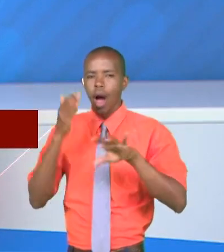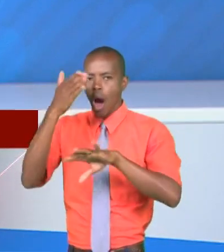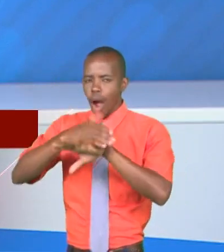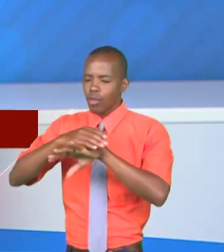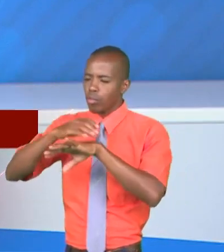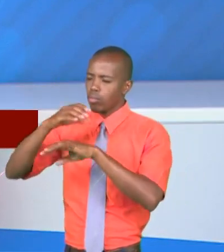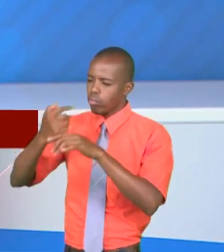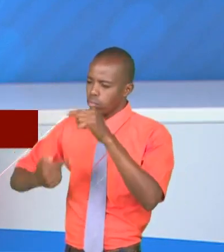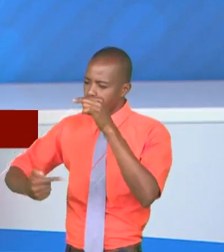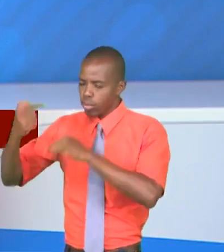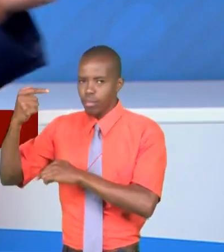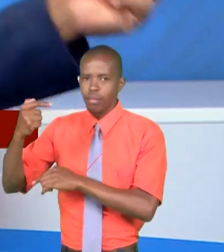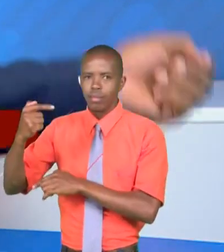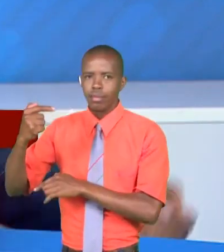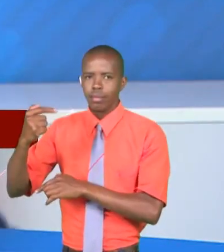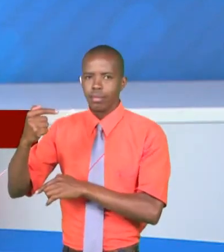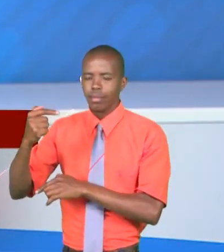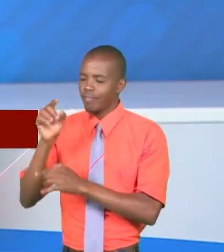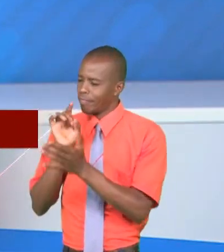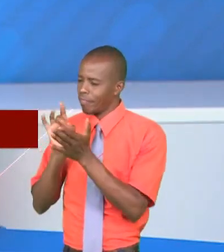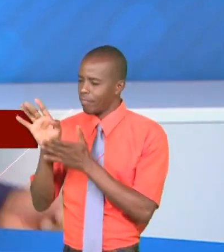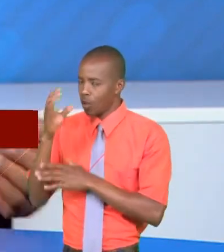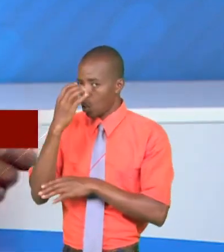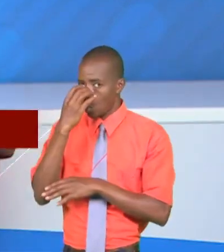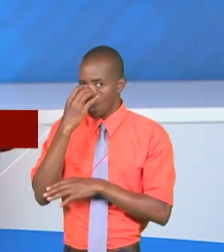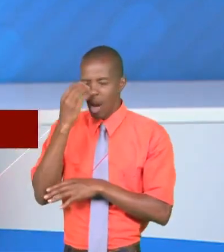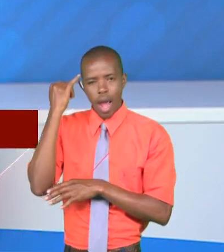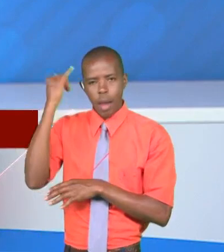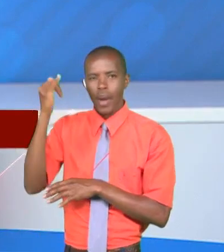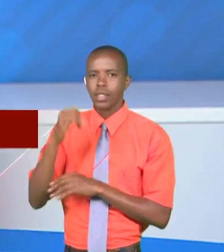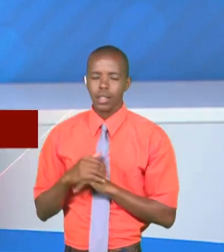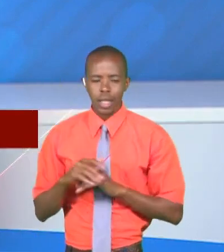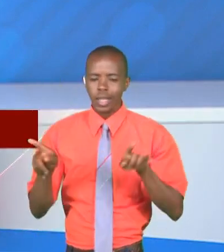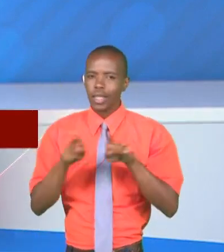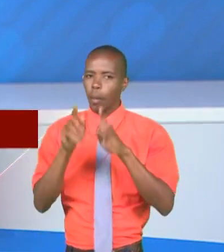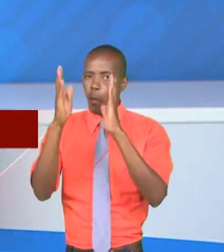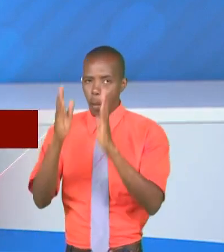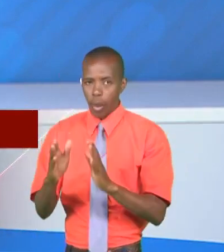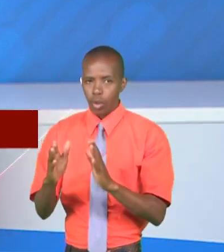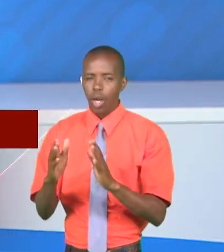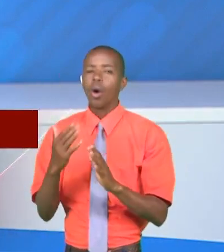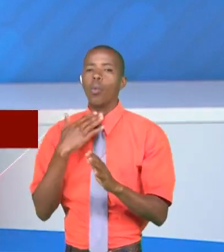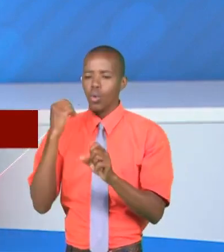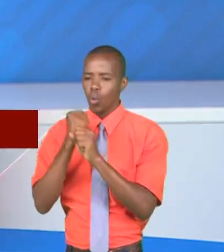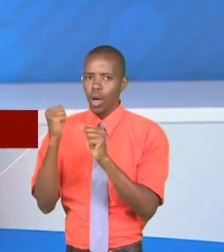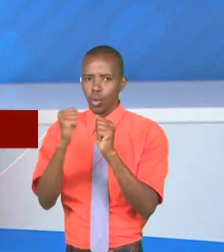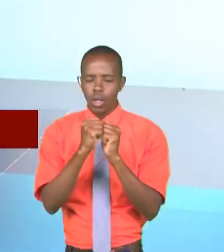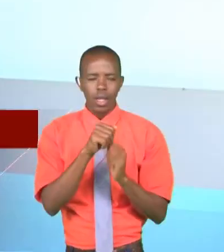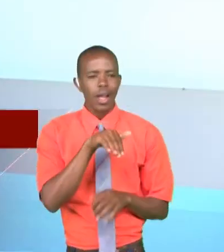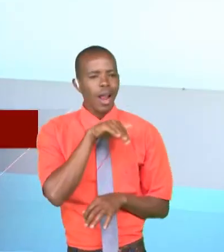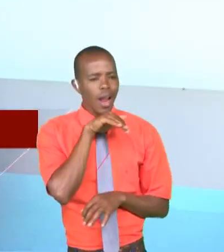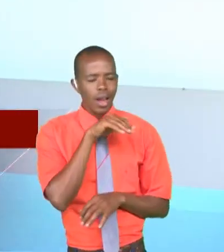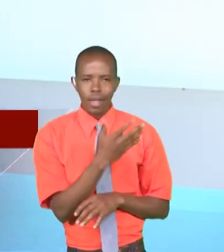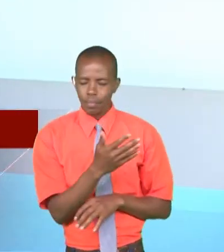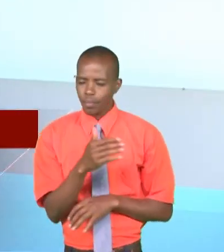got, he fired Ruto. Just imagine, the same guy now coming work together. Is Raila, you know, Ruto that is a, bad? You